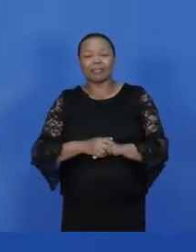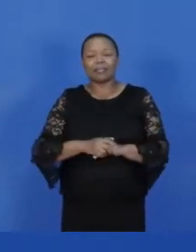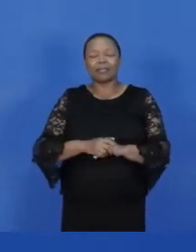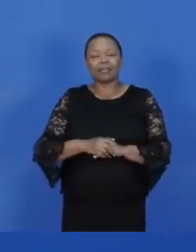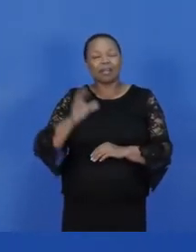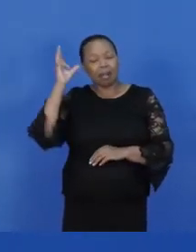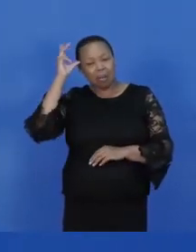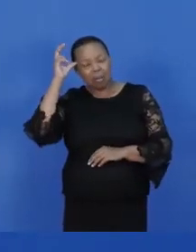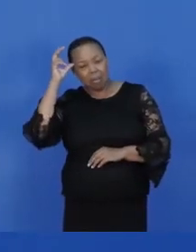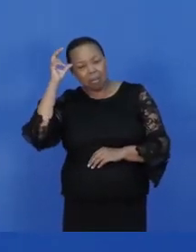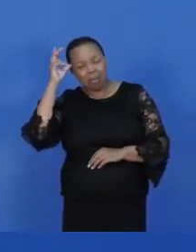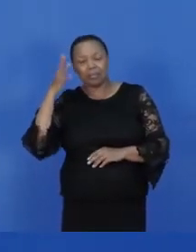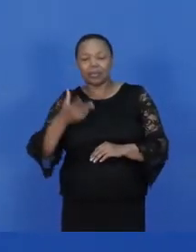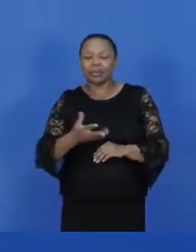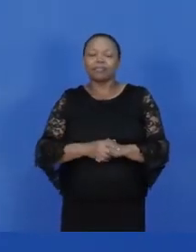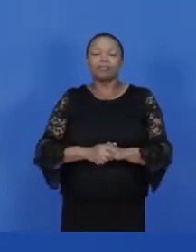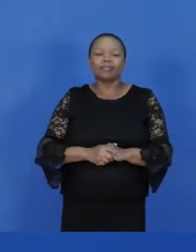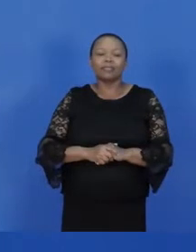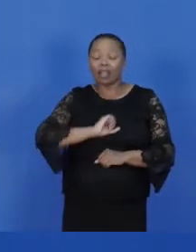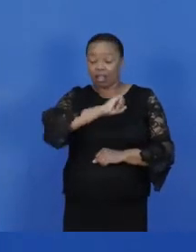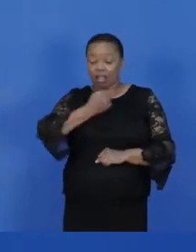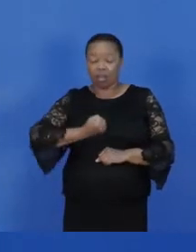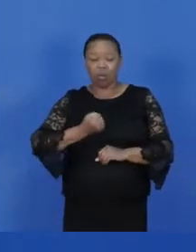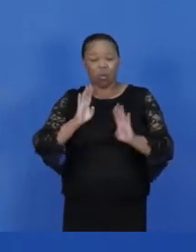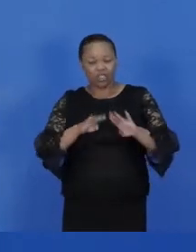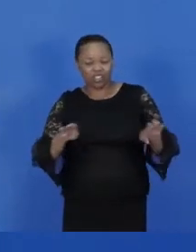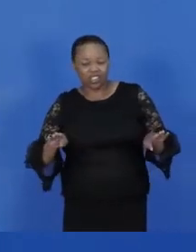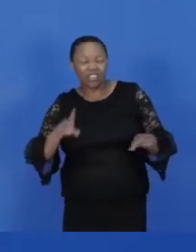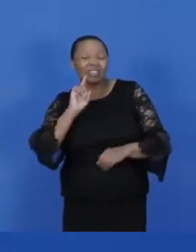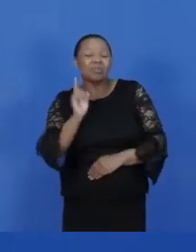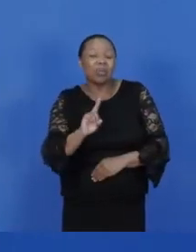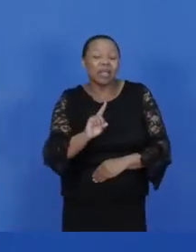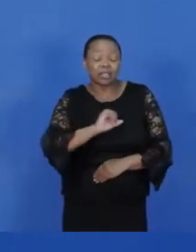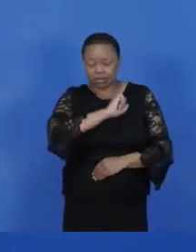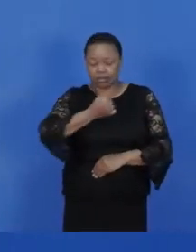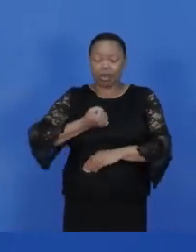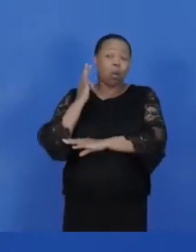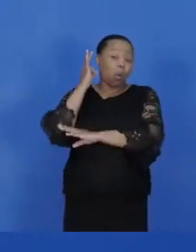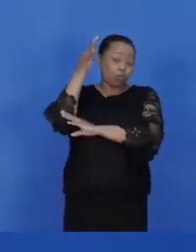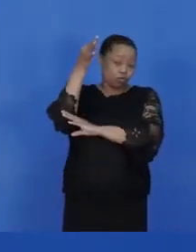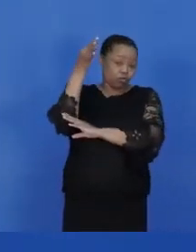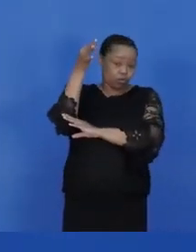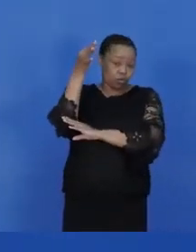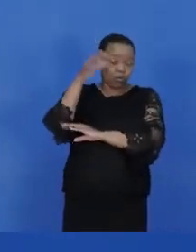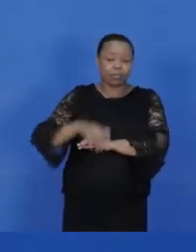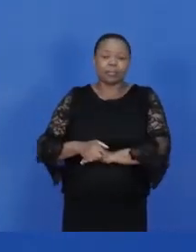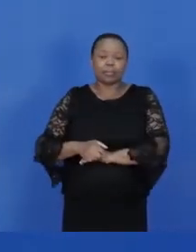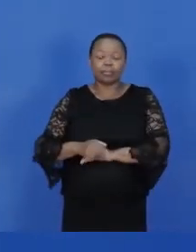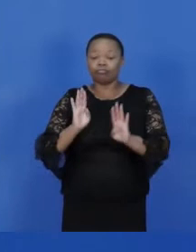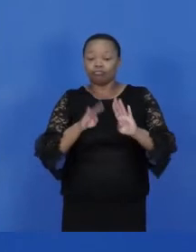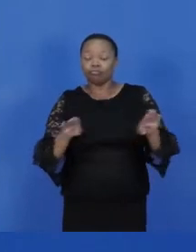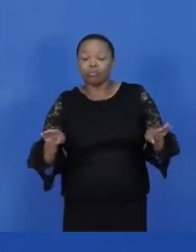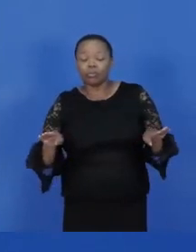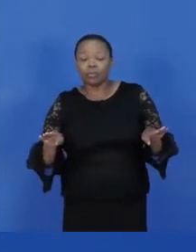speak with their enemies in the gate." Our children are our future in terms of they are our posterity. They